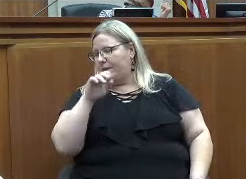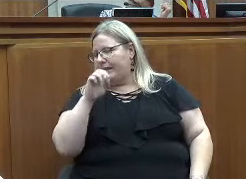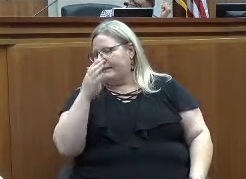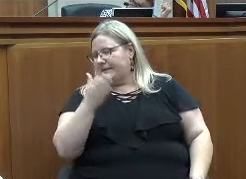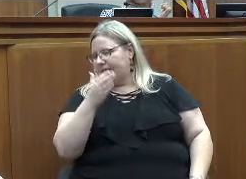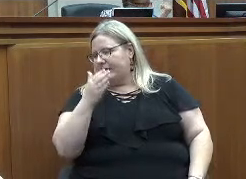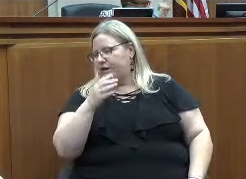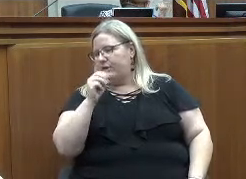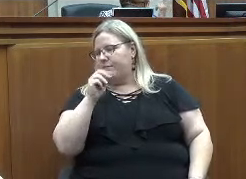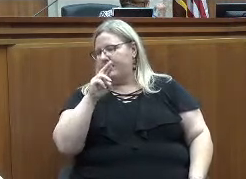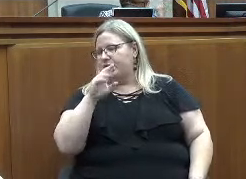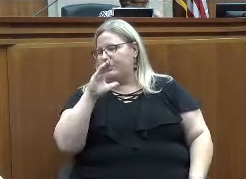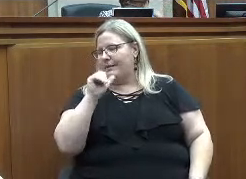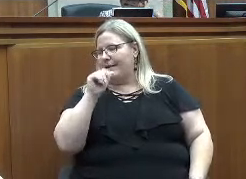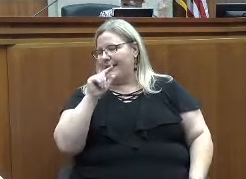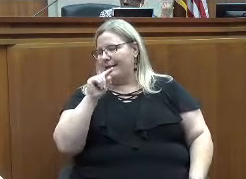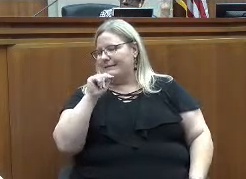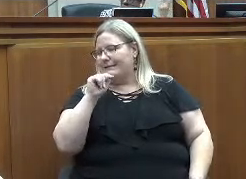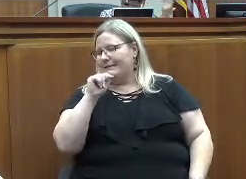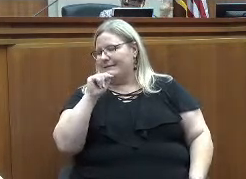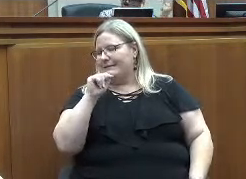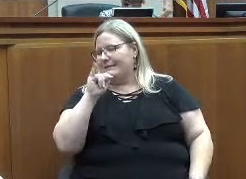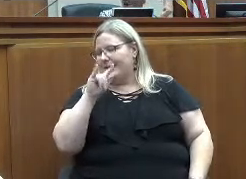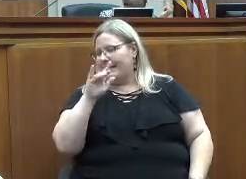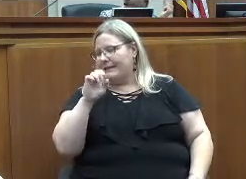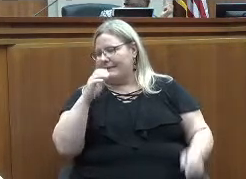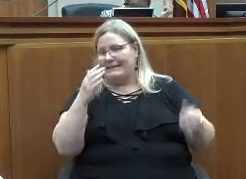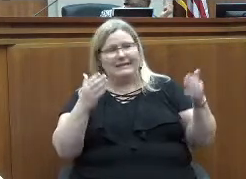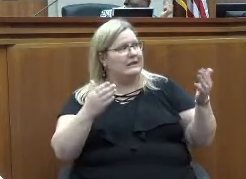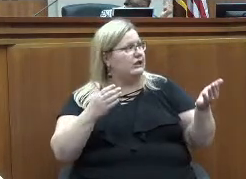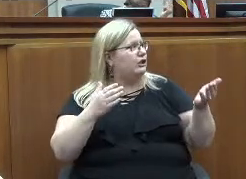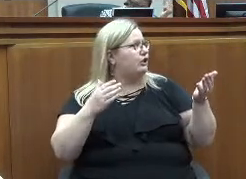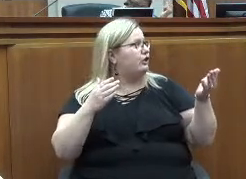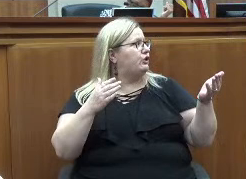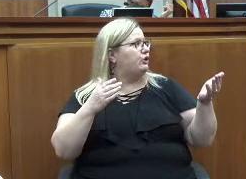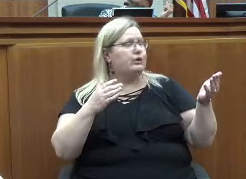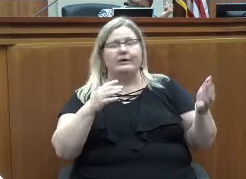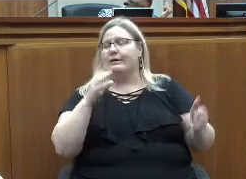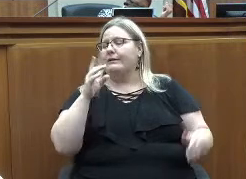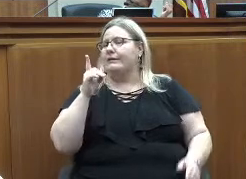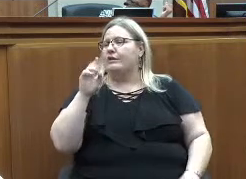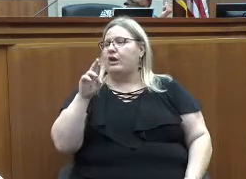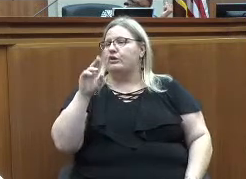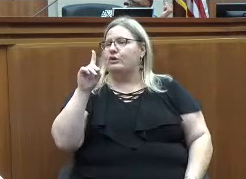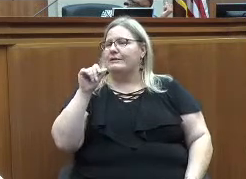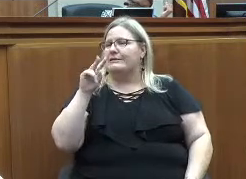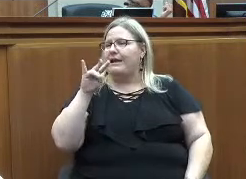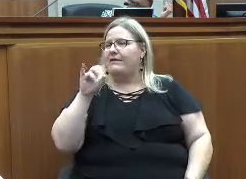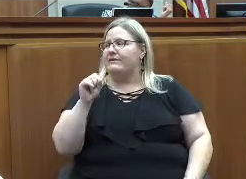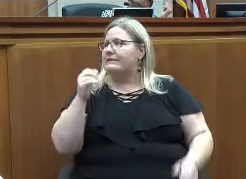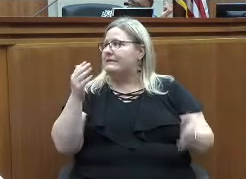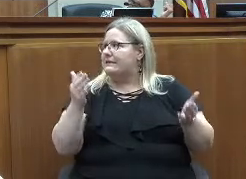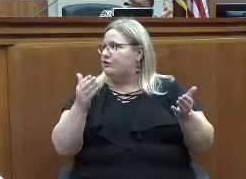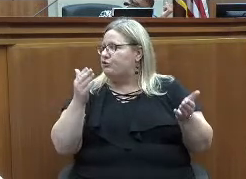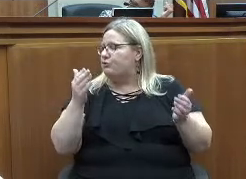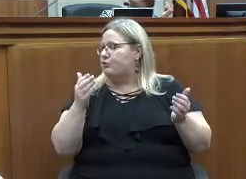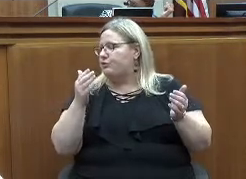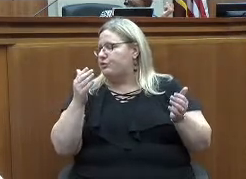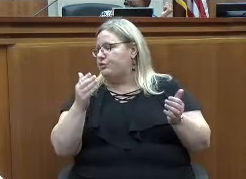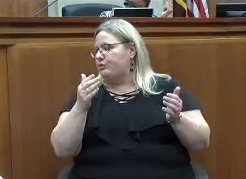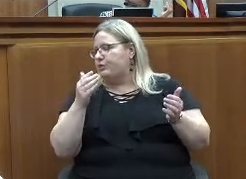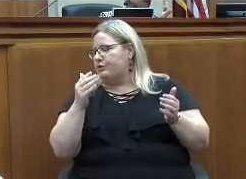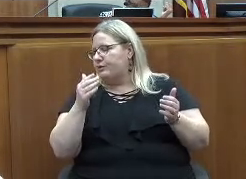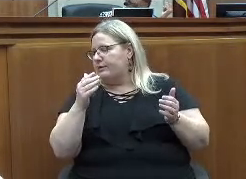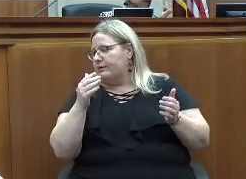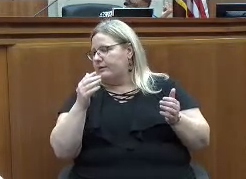Castile? Mr. Castile is present. Dr. Davis? Here. Dr. Davis is present. Ms. Ellis?